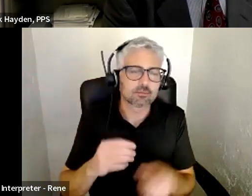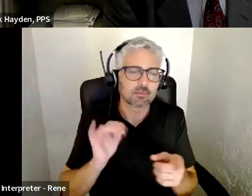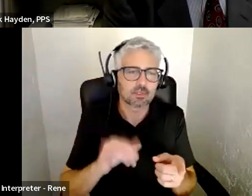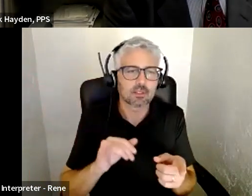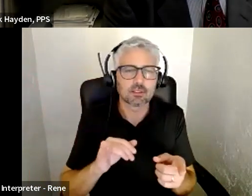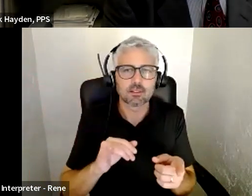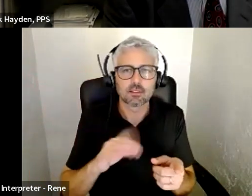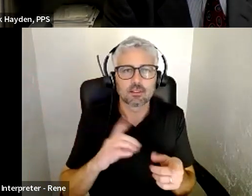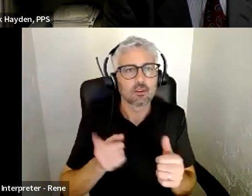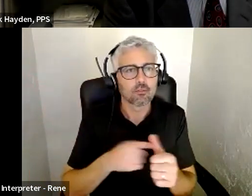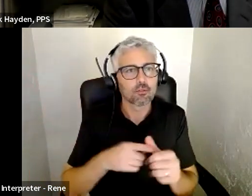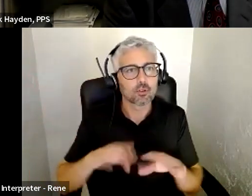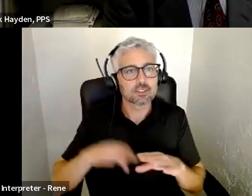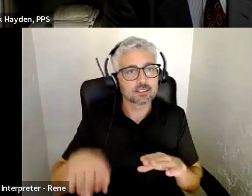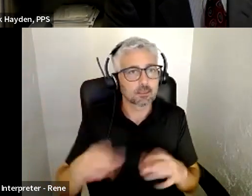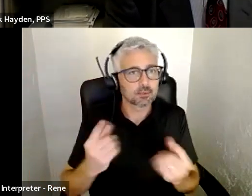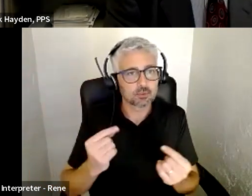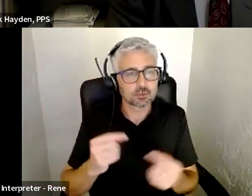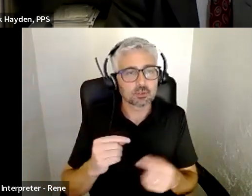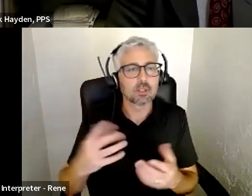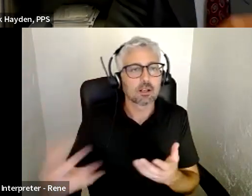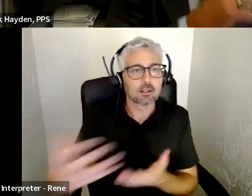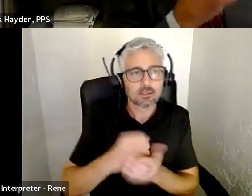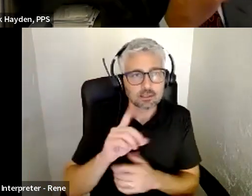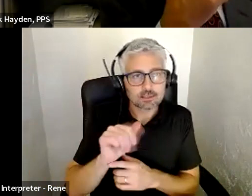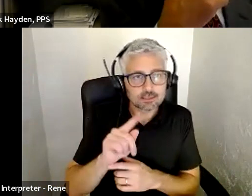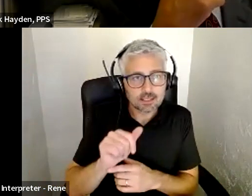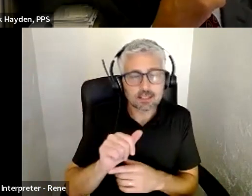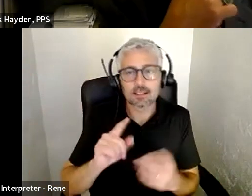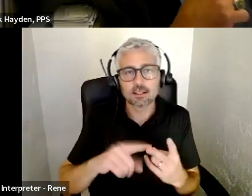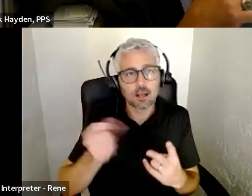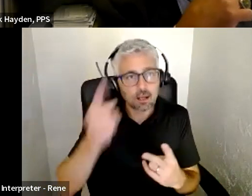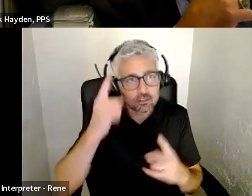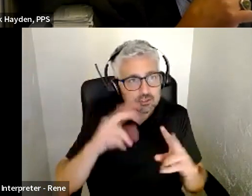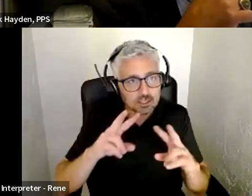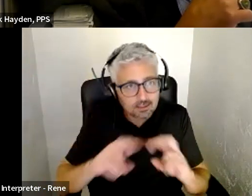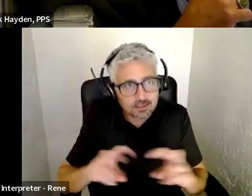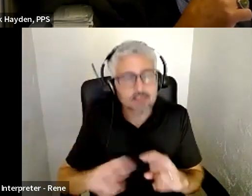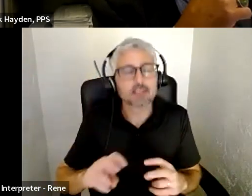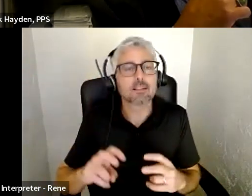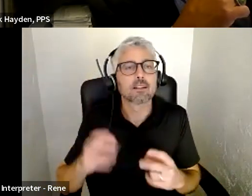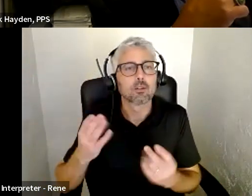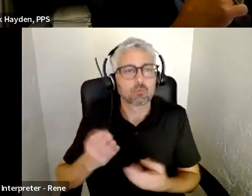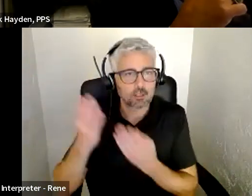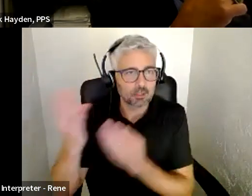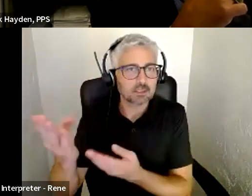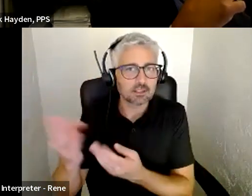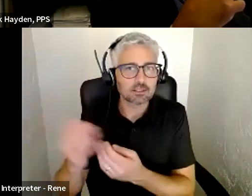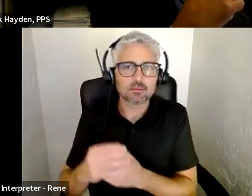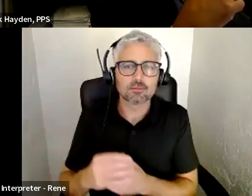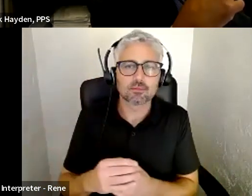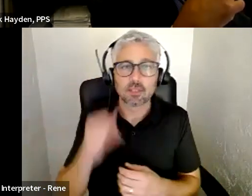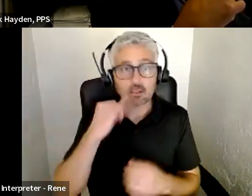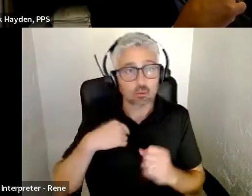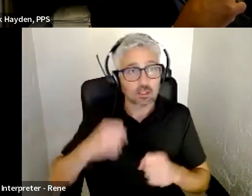right? The first step is data accumulation, understanding, and then it's analysis, and then it's recommendation. And that's the quicker we can get to